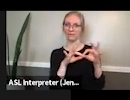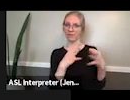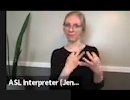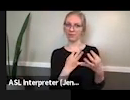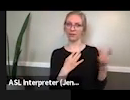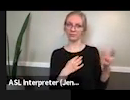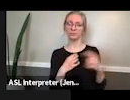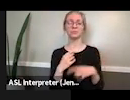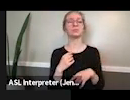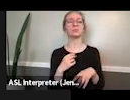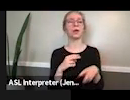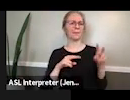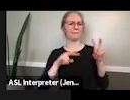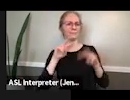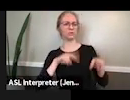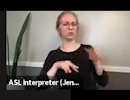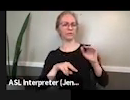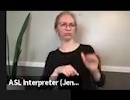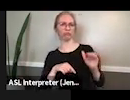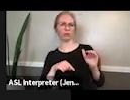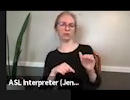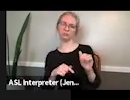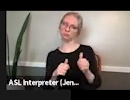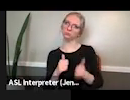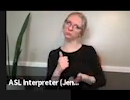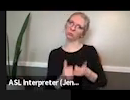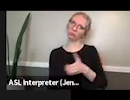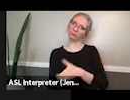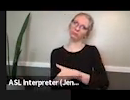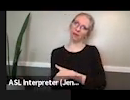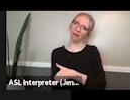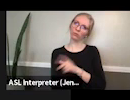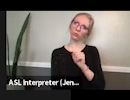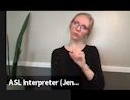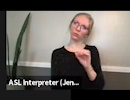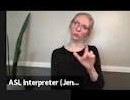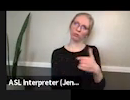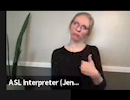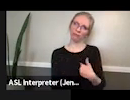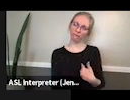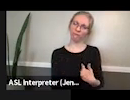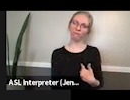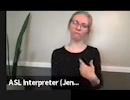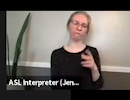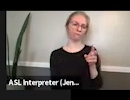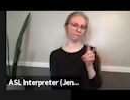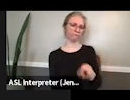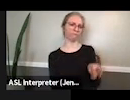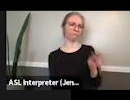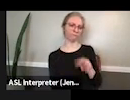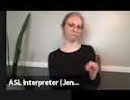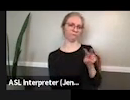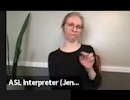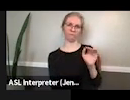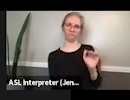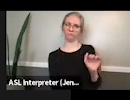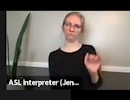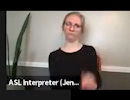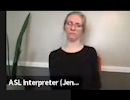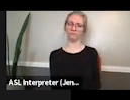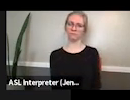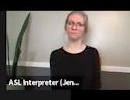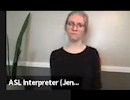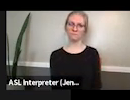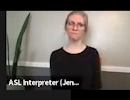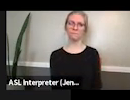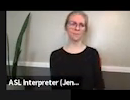Observe the kid. I think that is the most powerful tool we have, is observe that little one. Watch,